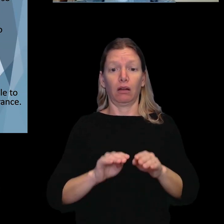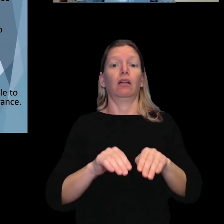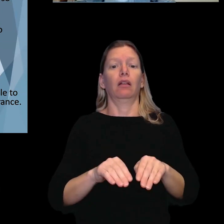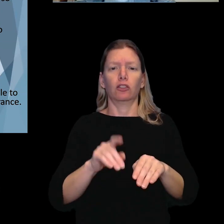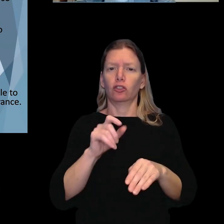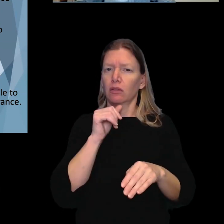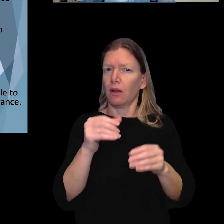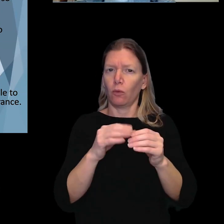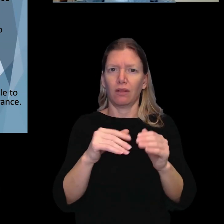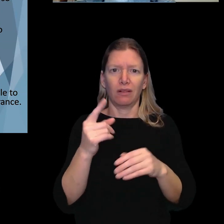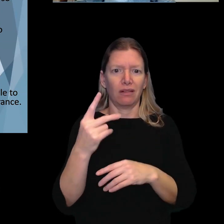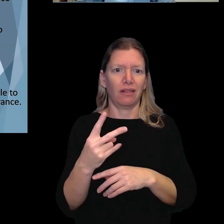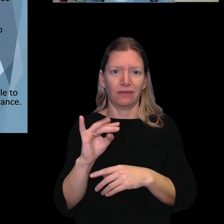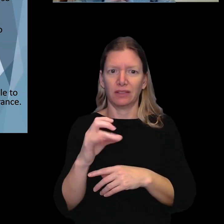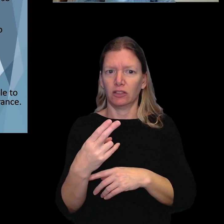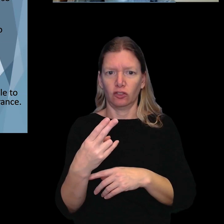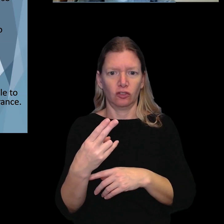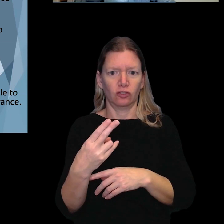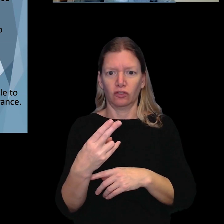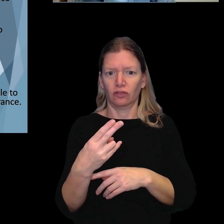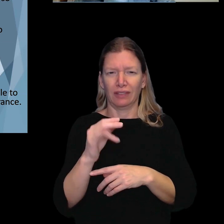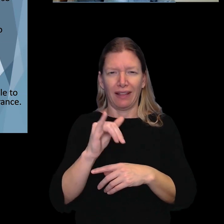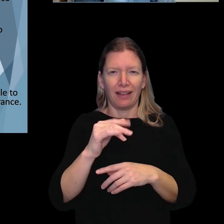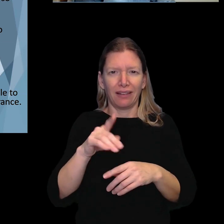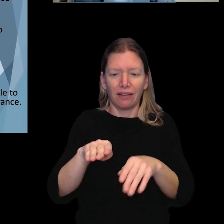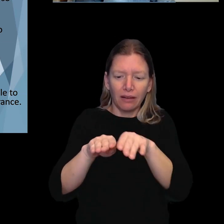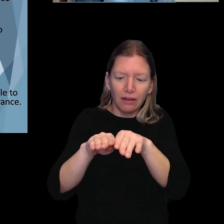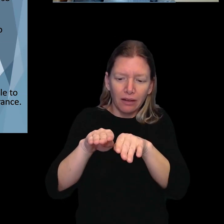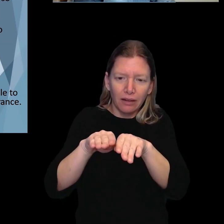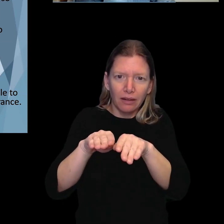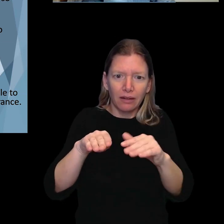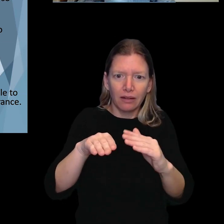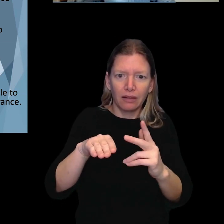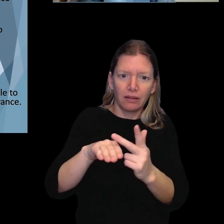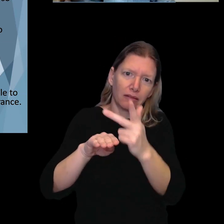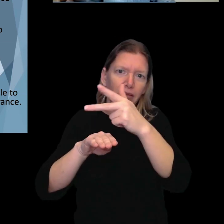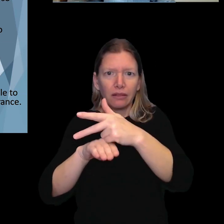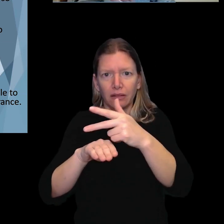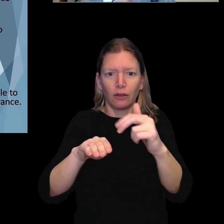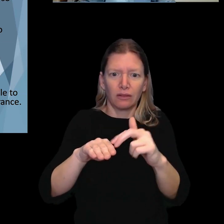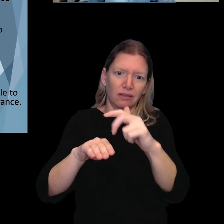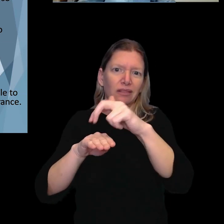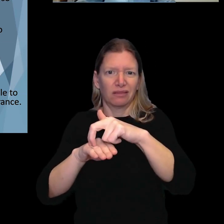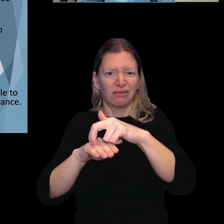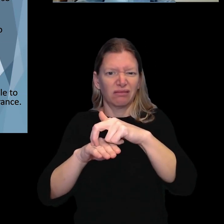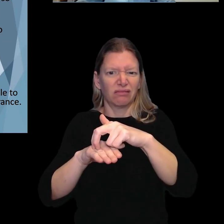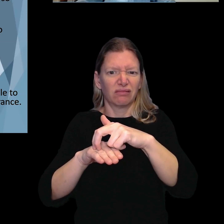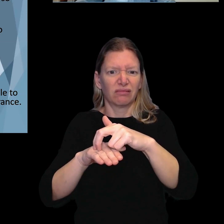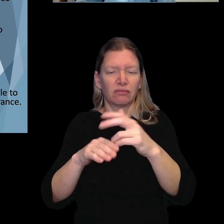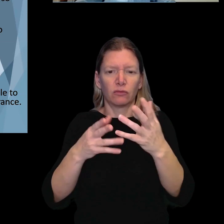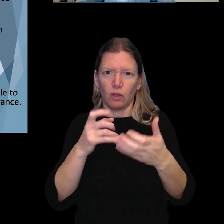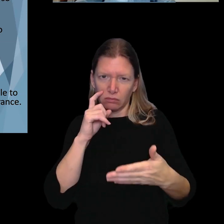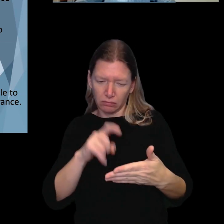be higher than a ½ inch above the floor. Again, that's the lip that you might encounter when you're going across